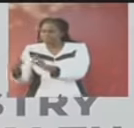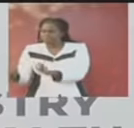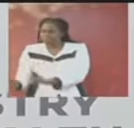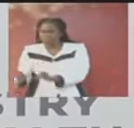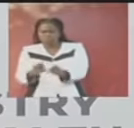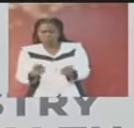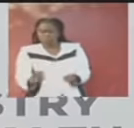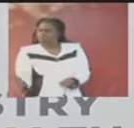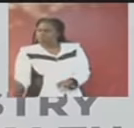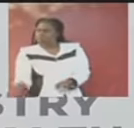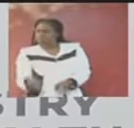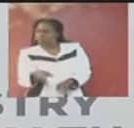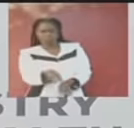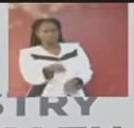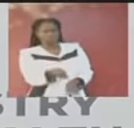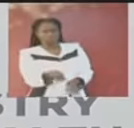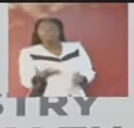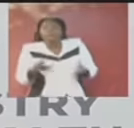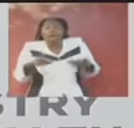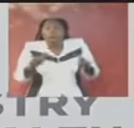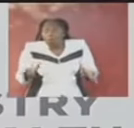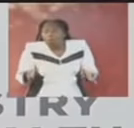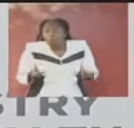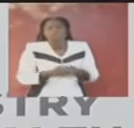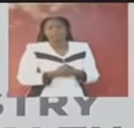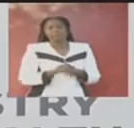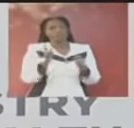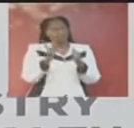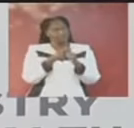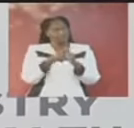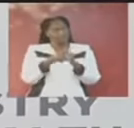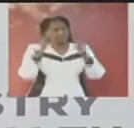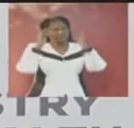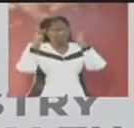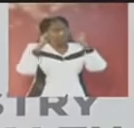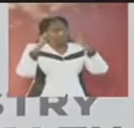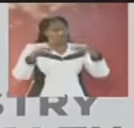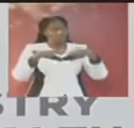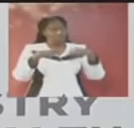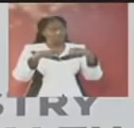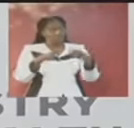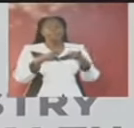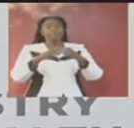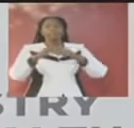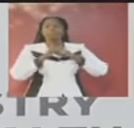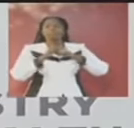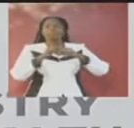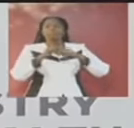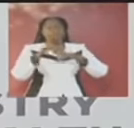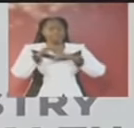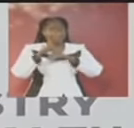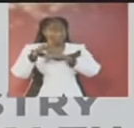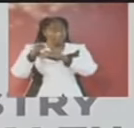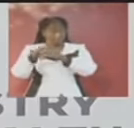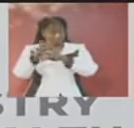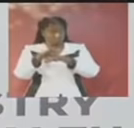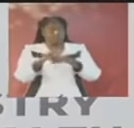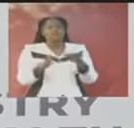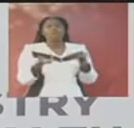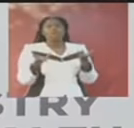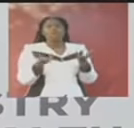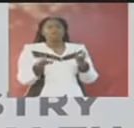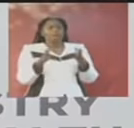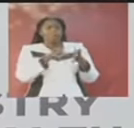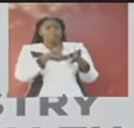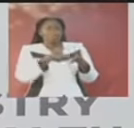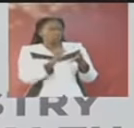the Ministry of Health requested expressions of interest for persons and hoteliers who were interested in